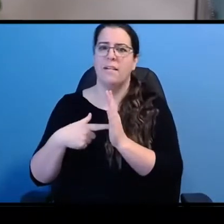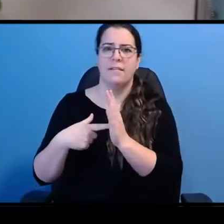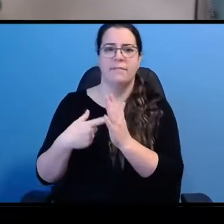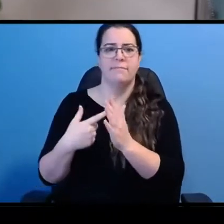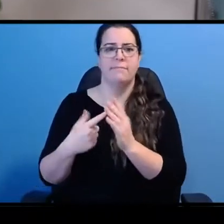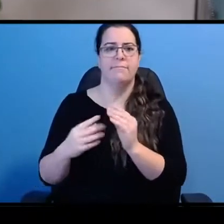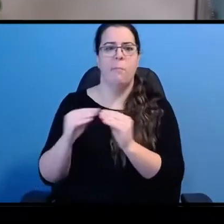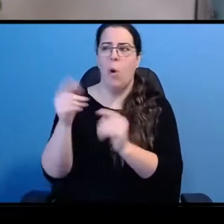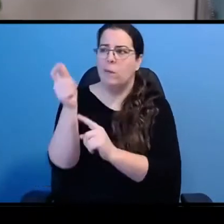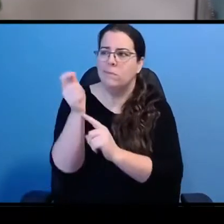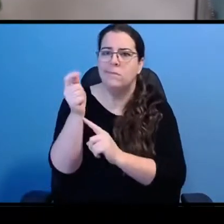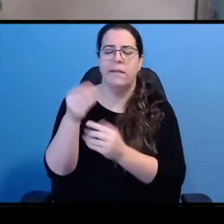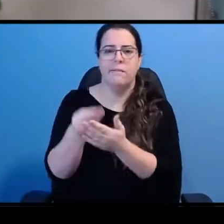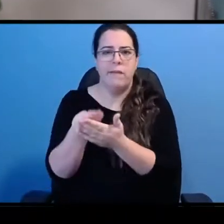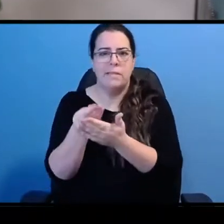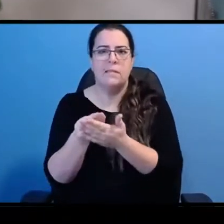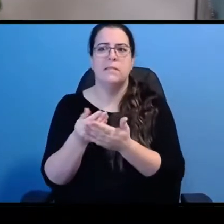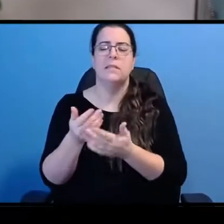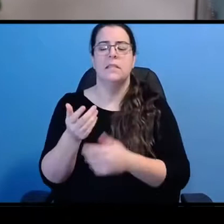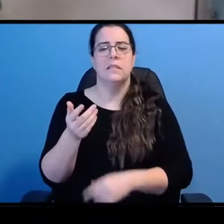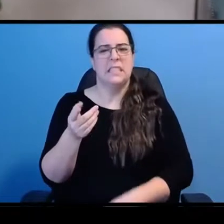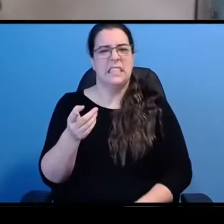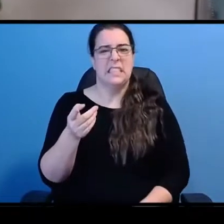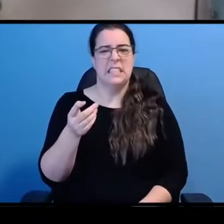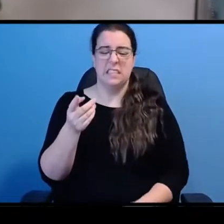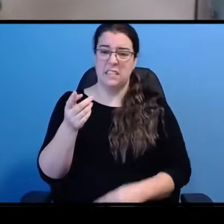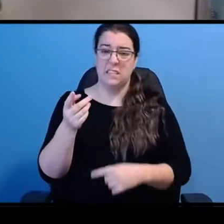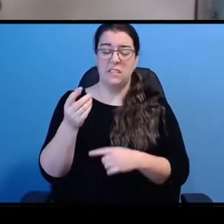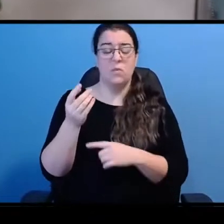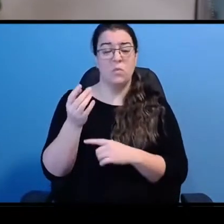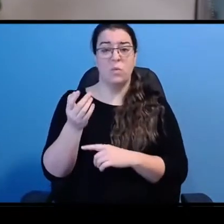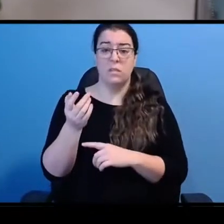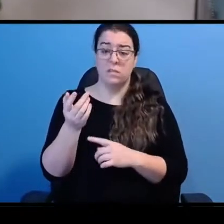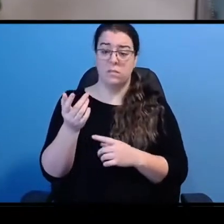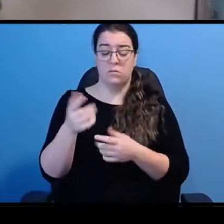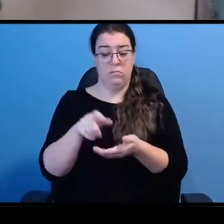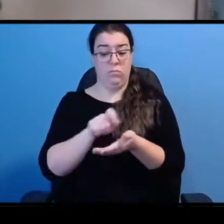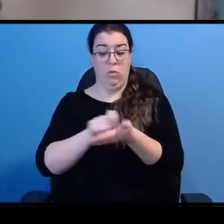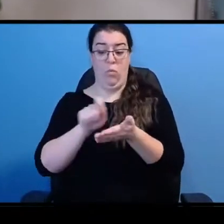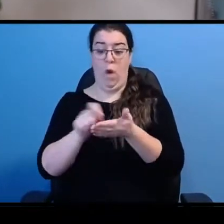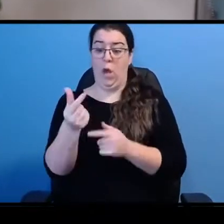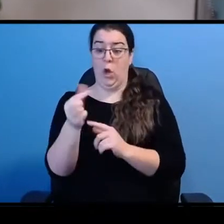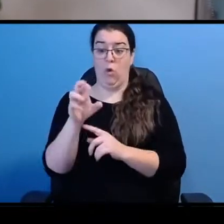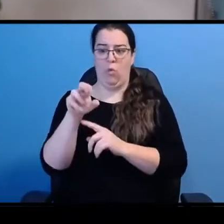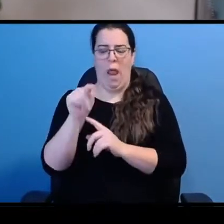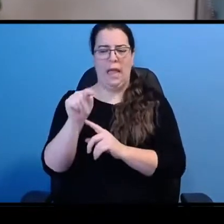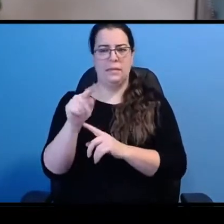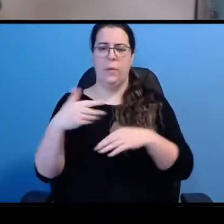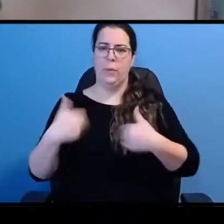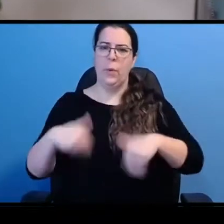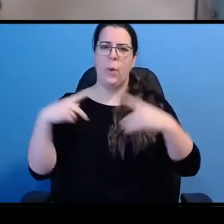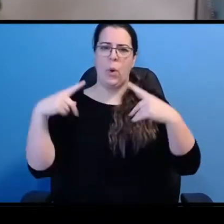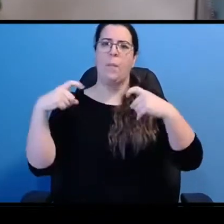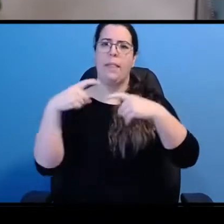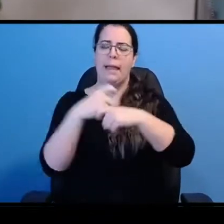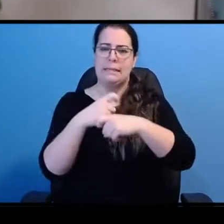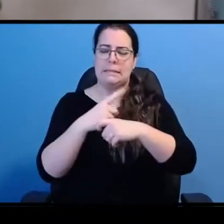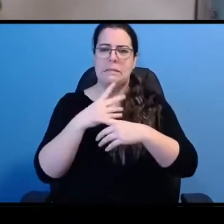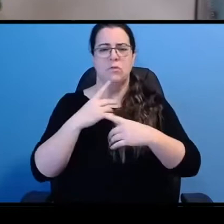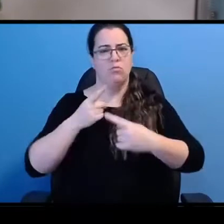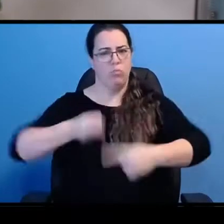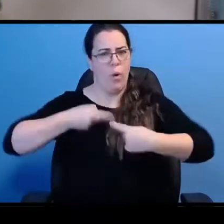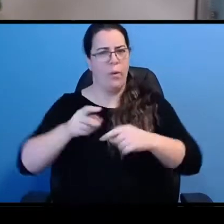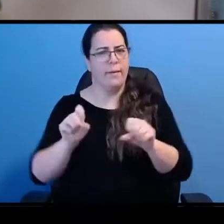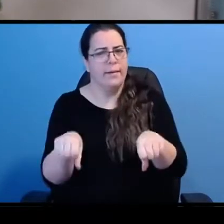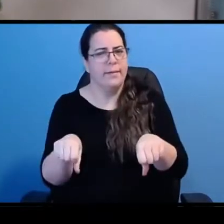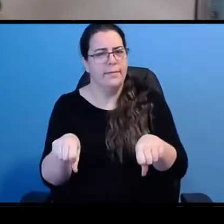that writing a grant and receiving funding can come with some added complications. And so we're aware of that.